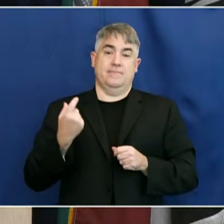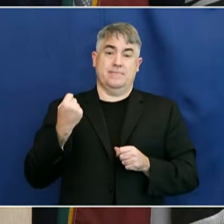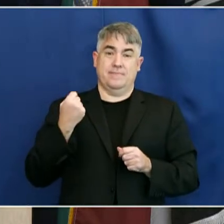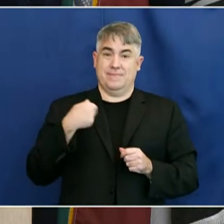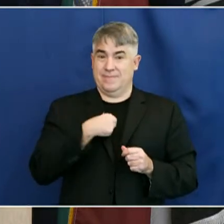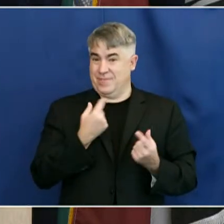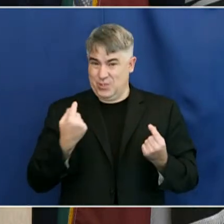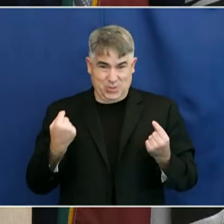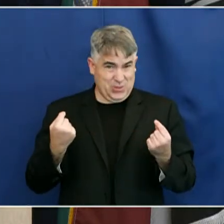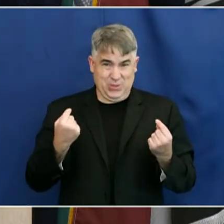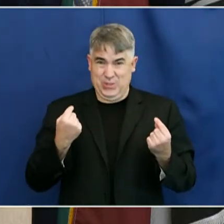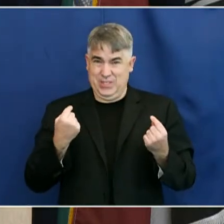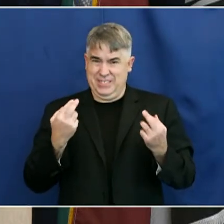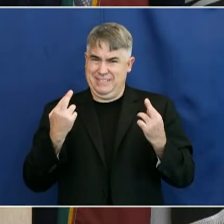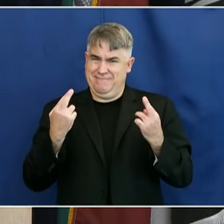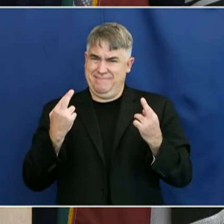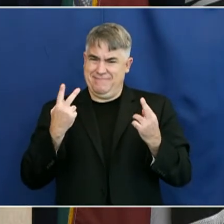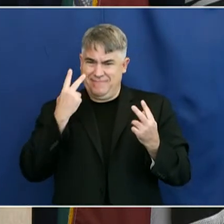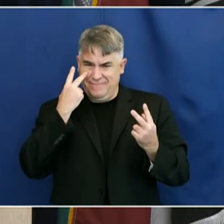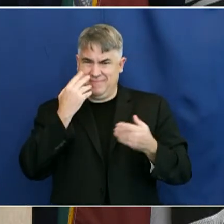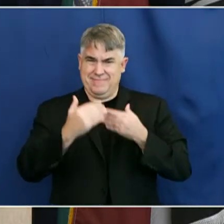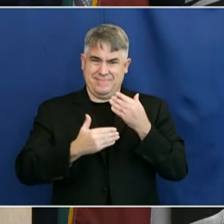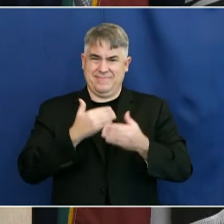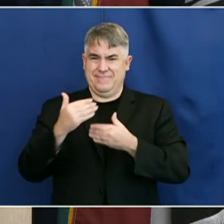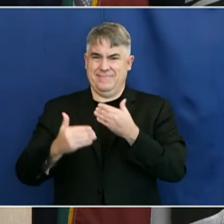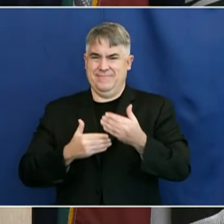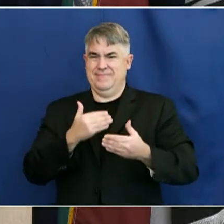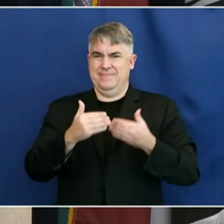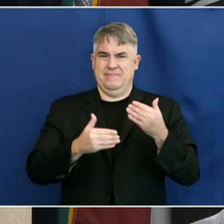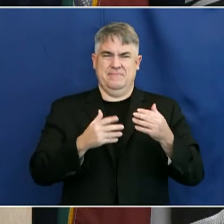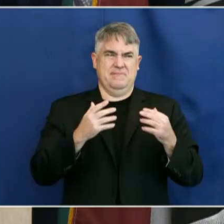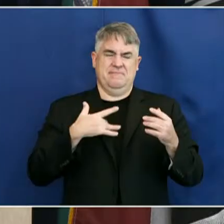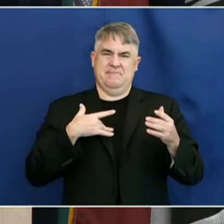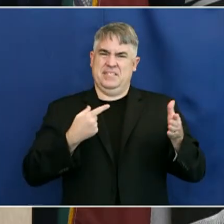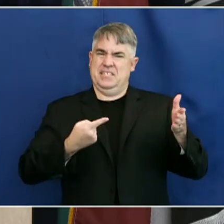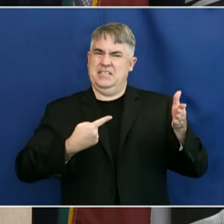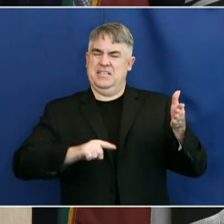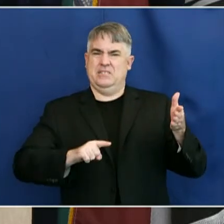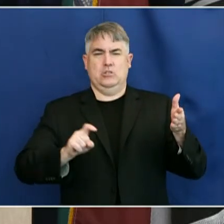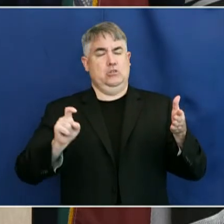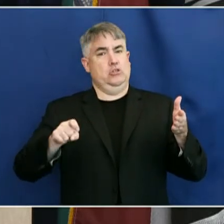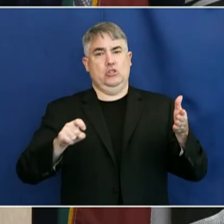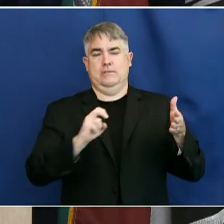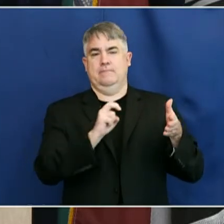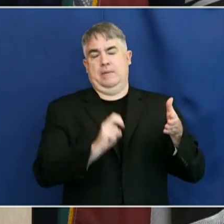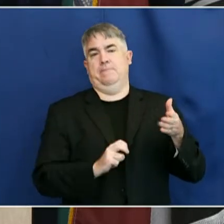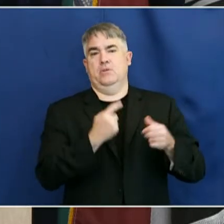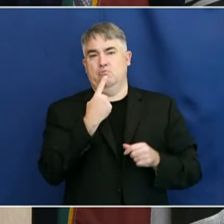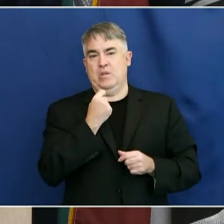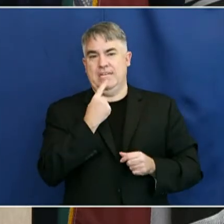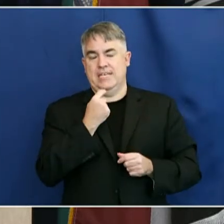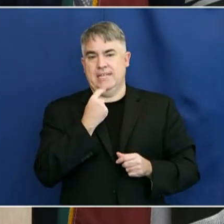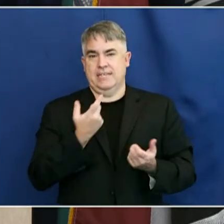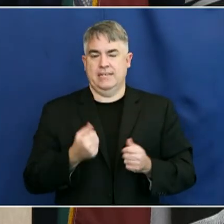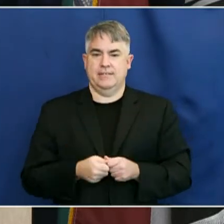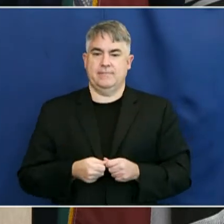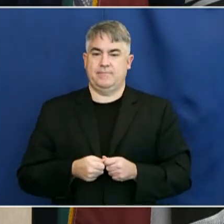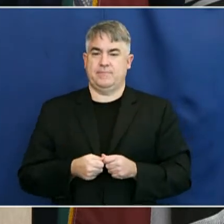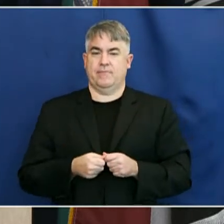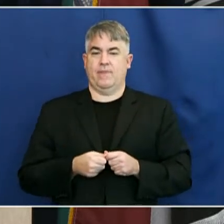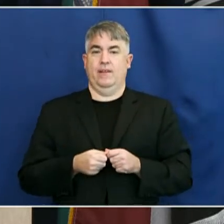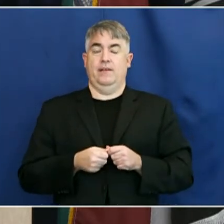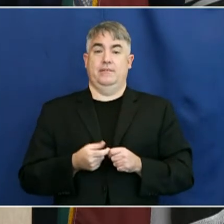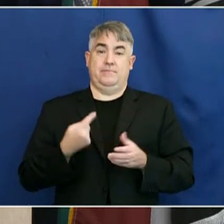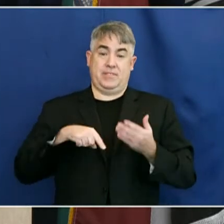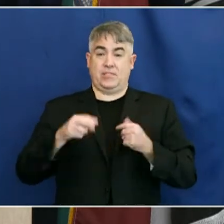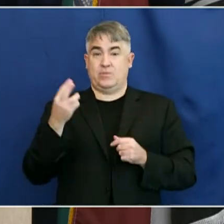red. We expect that we will be under 10 next week, which means there's a high probability and likelihood that next Wednesday we will descend into that